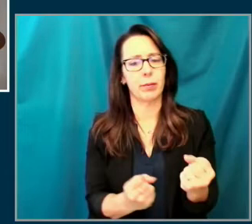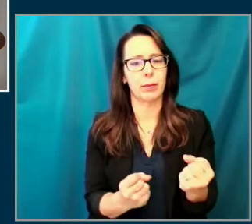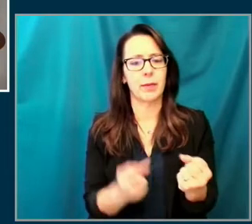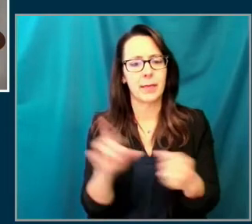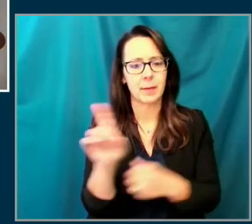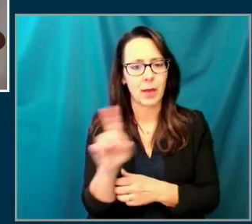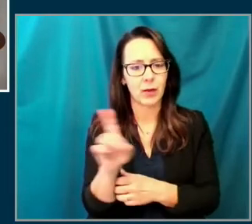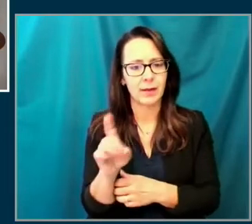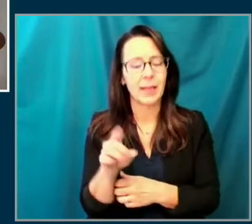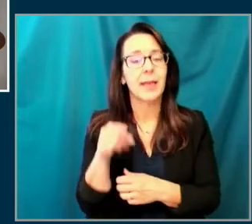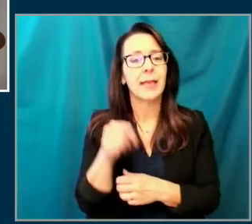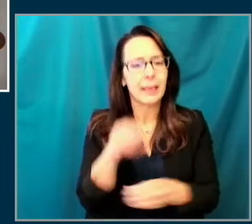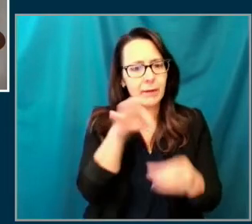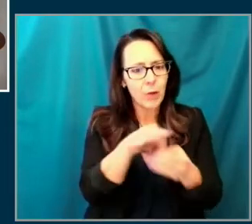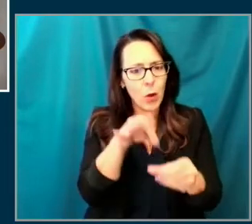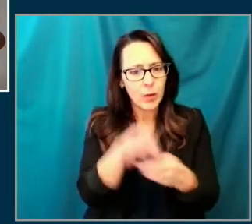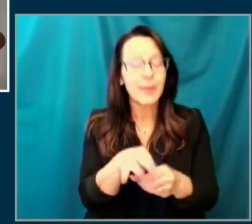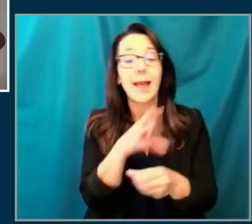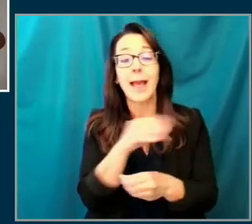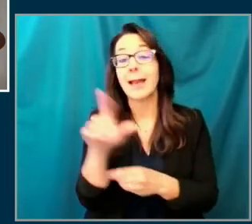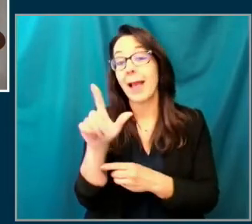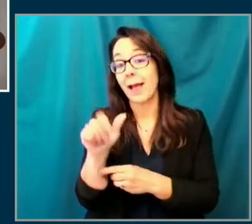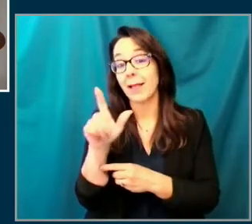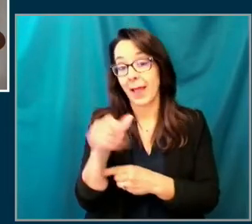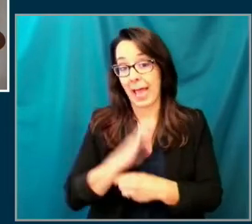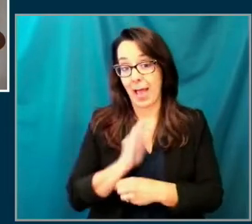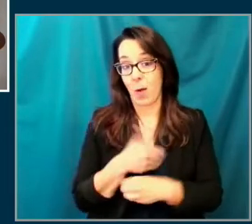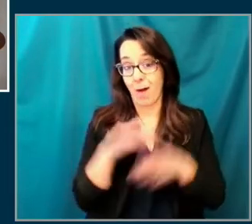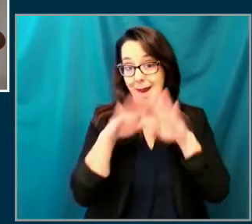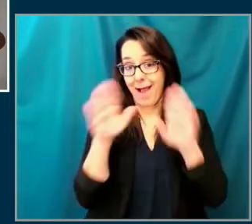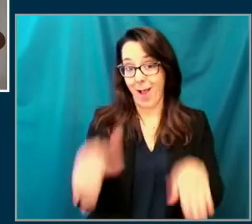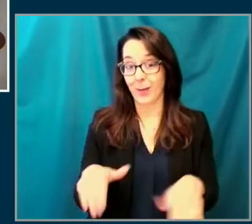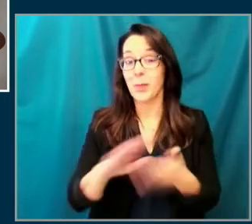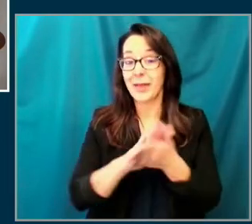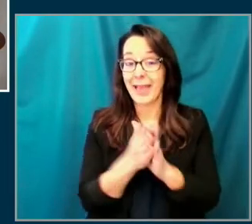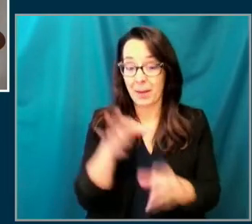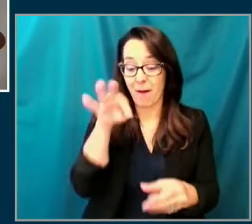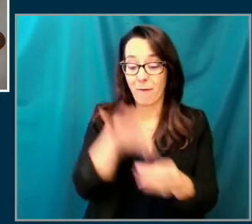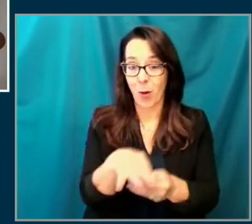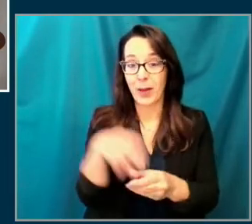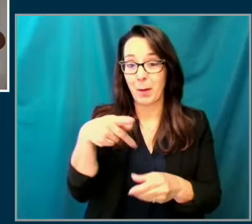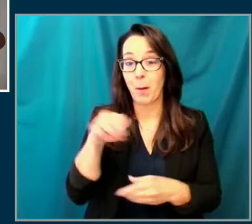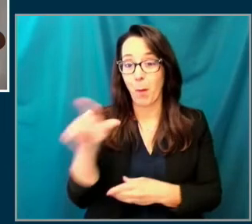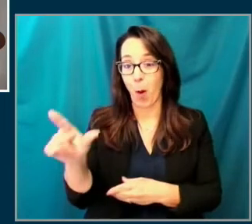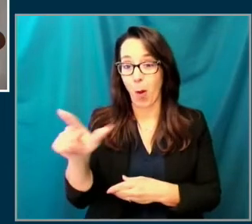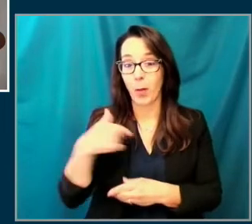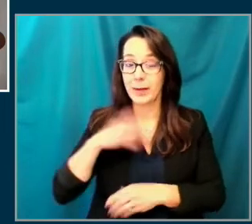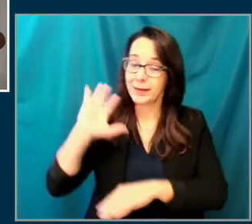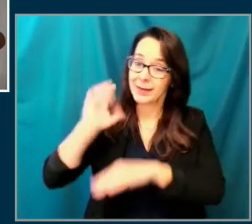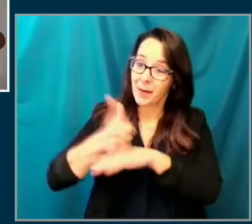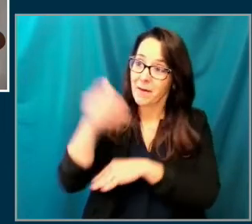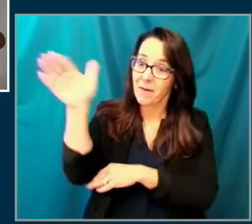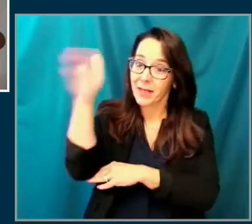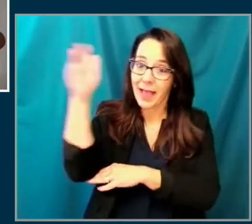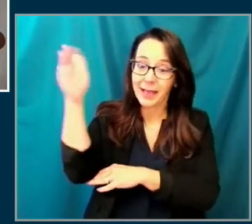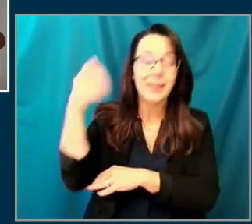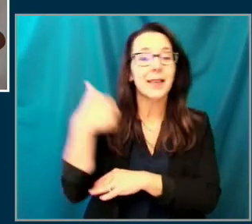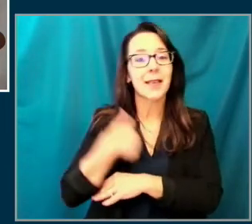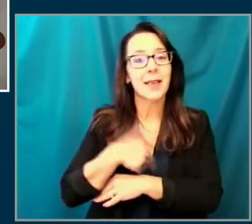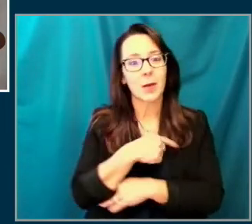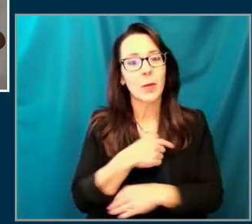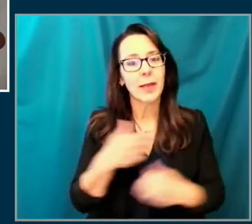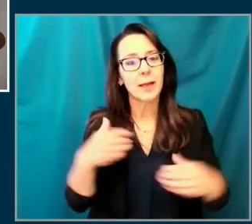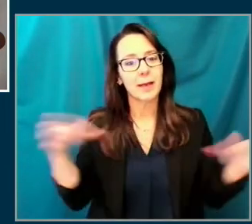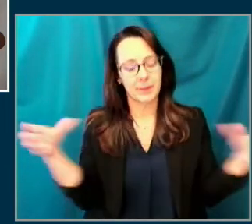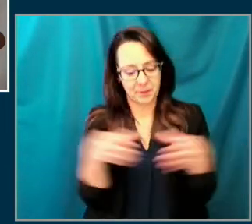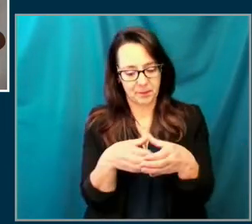in Los Angeles became a voting poll for all of the folks in the community. So we hung out our flag, and we basically was a precinct, and my